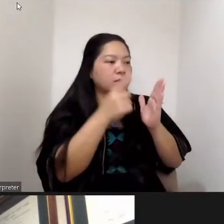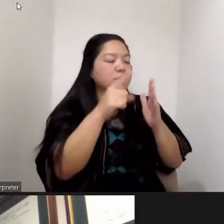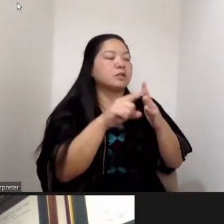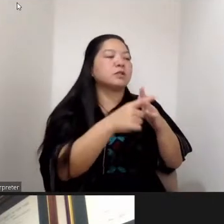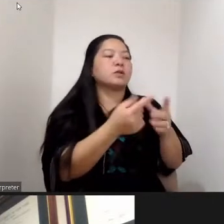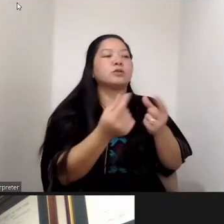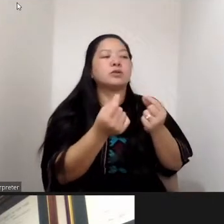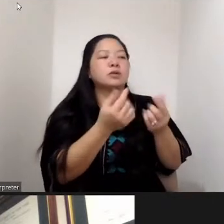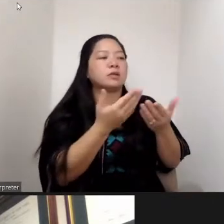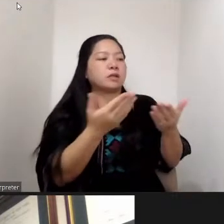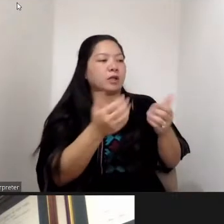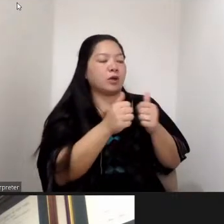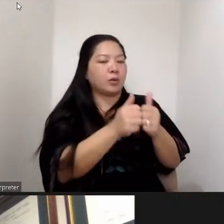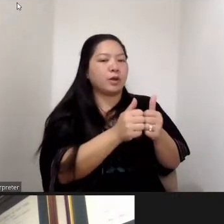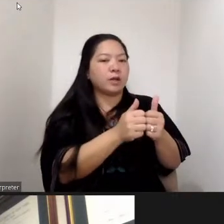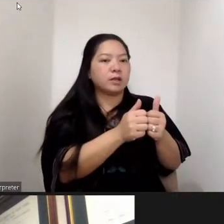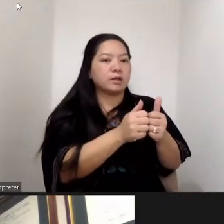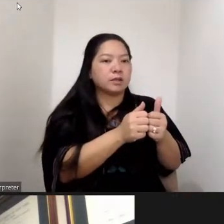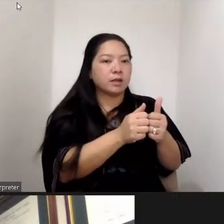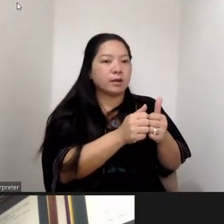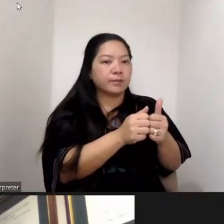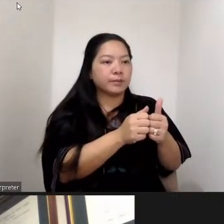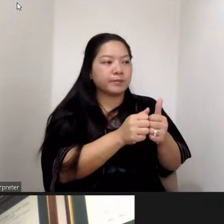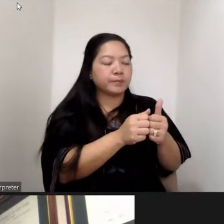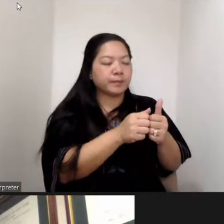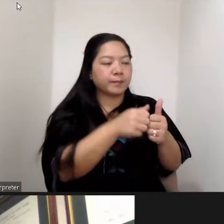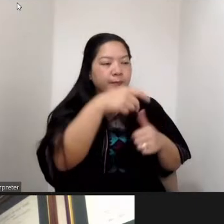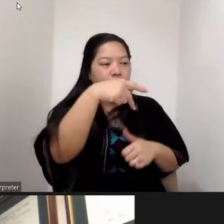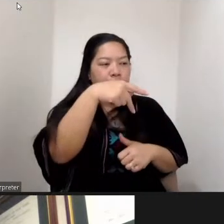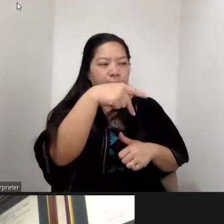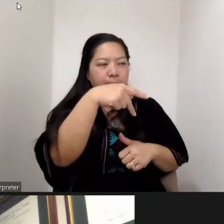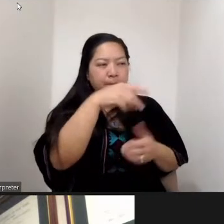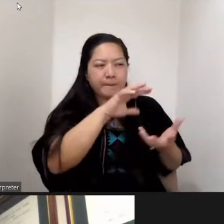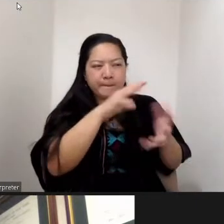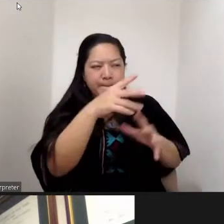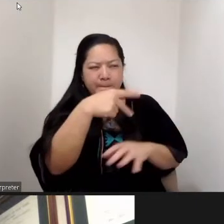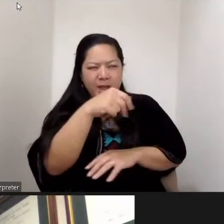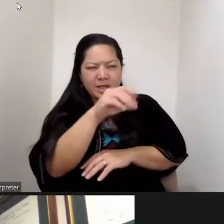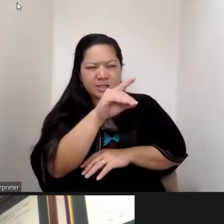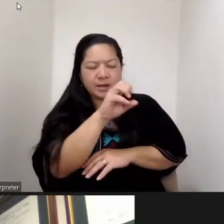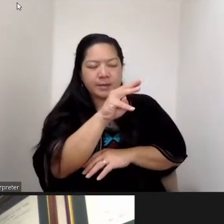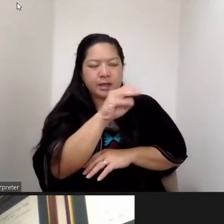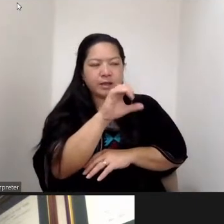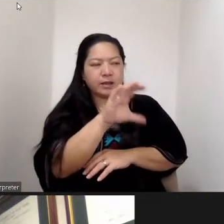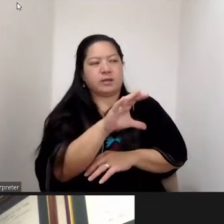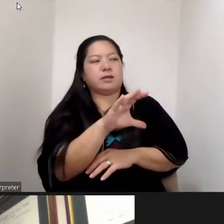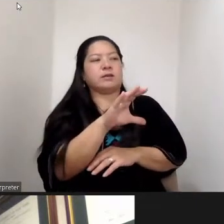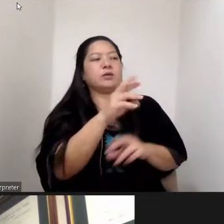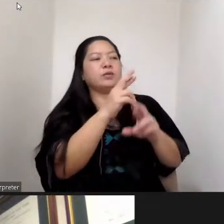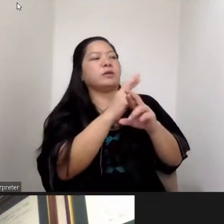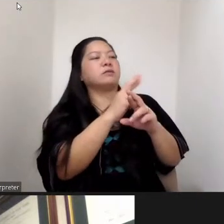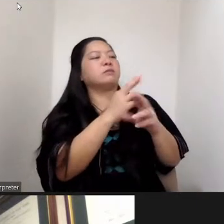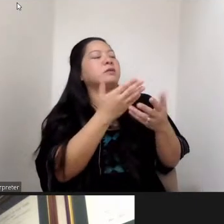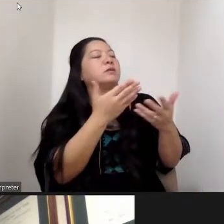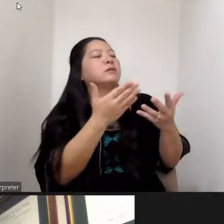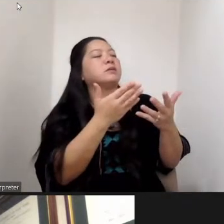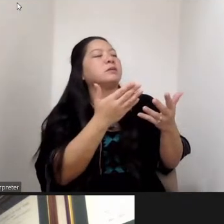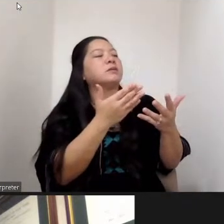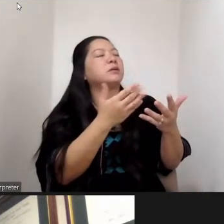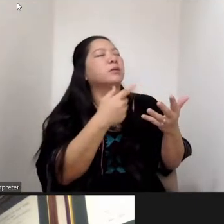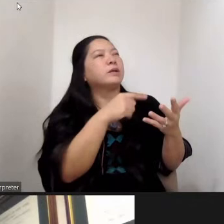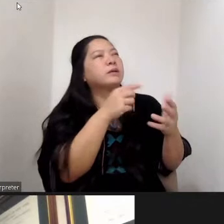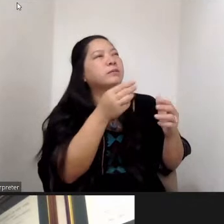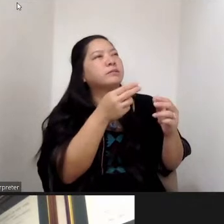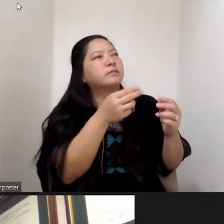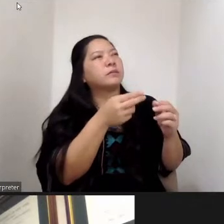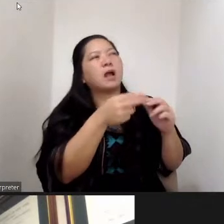those pandemic restrictions, should our risk level elevate to moderate or high after that? Are we going to turn